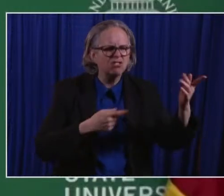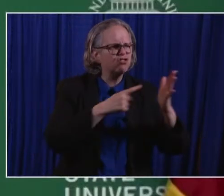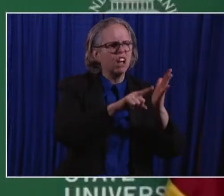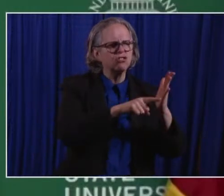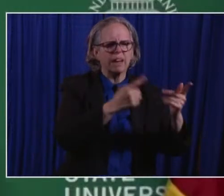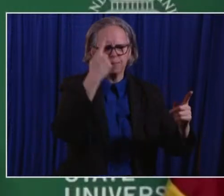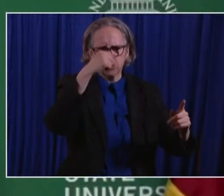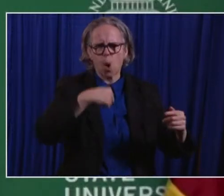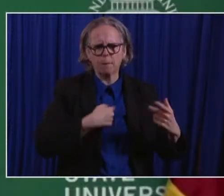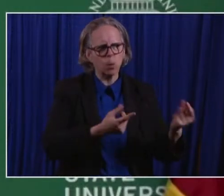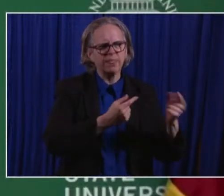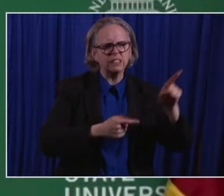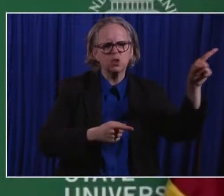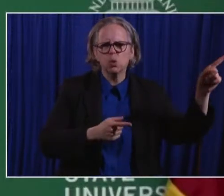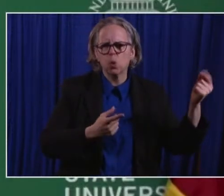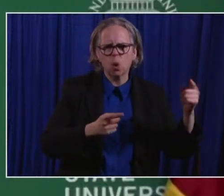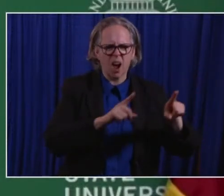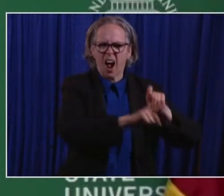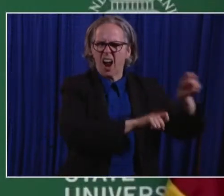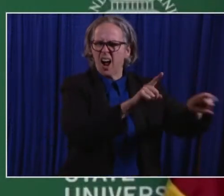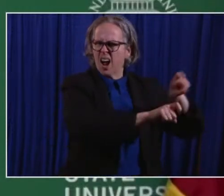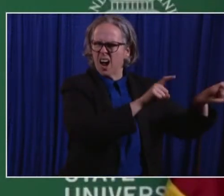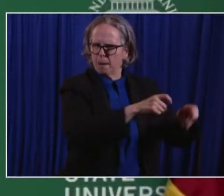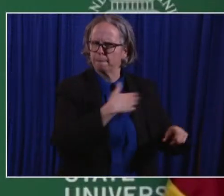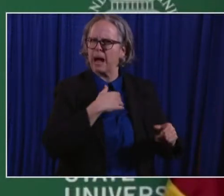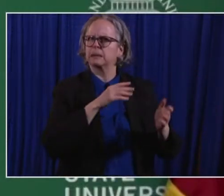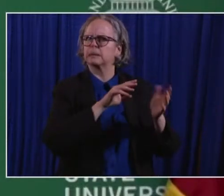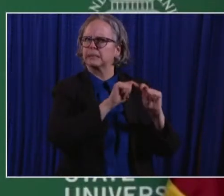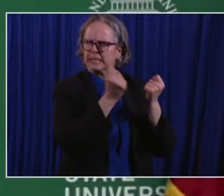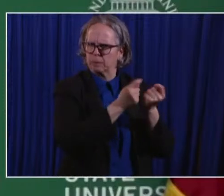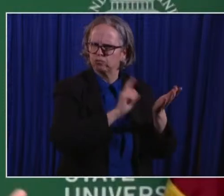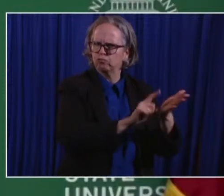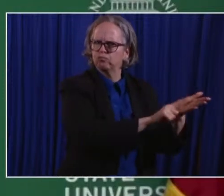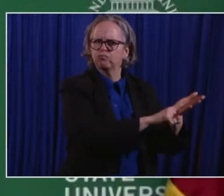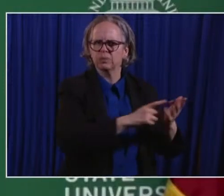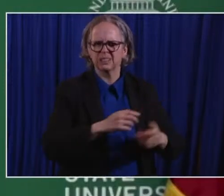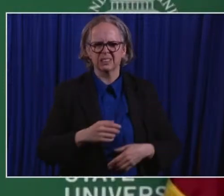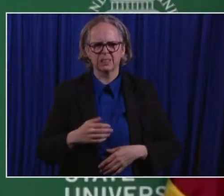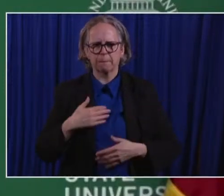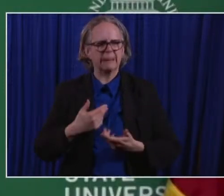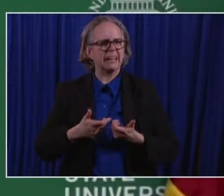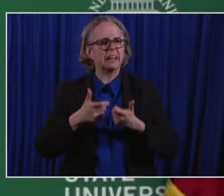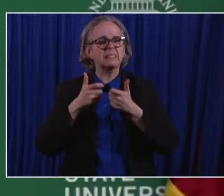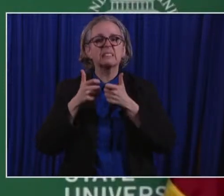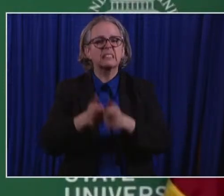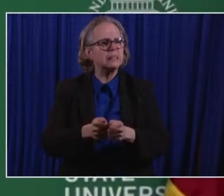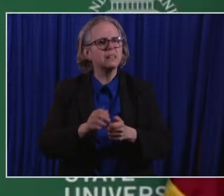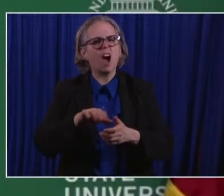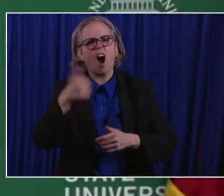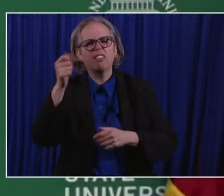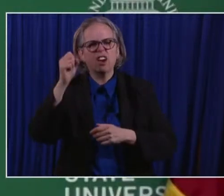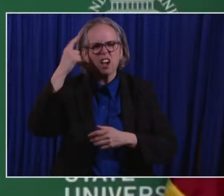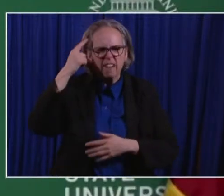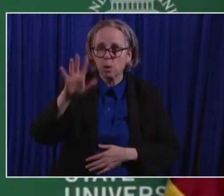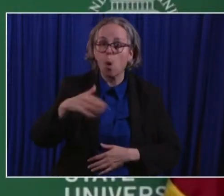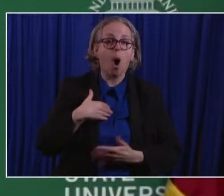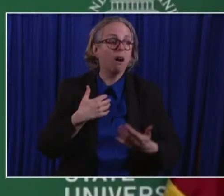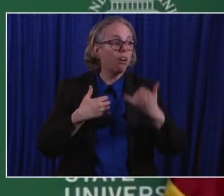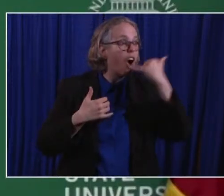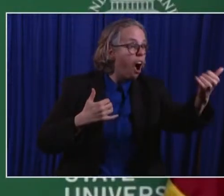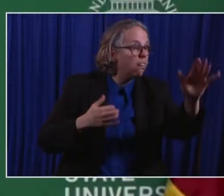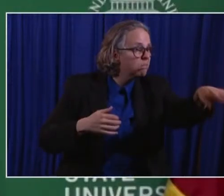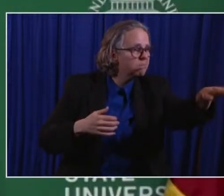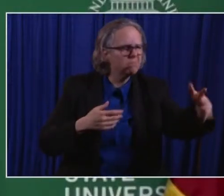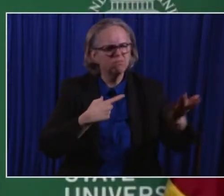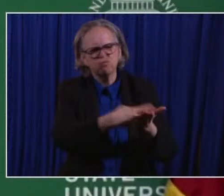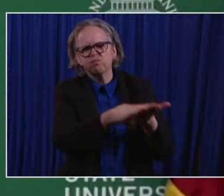make. Sometimes I'll text another governor. Sometimes I'll call another governor. So yeah, it's